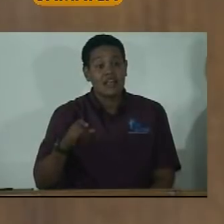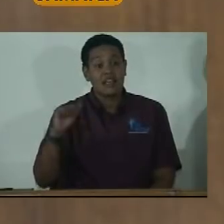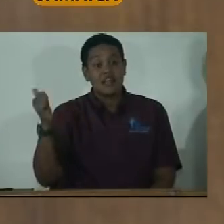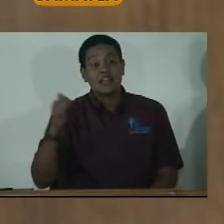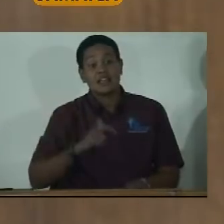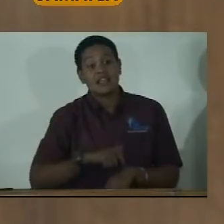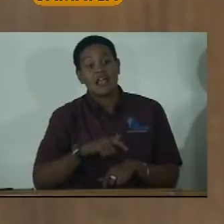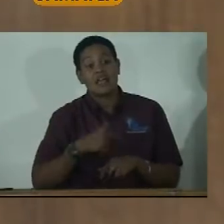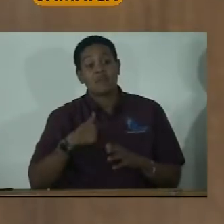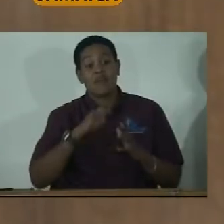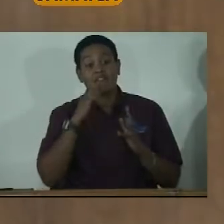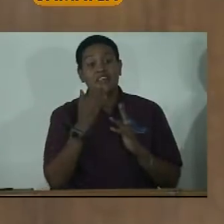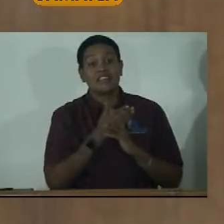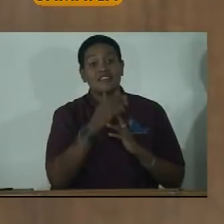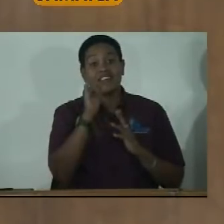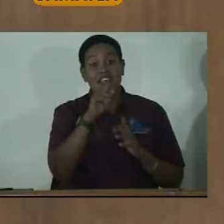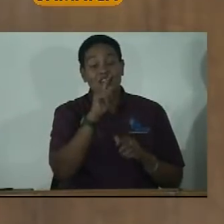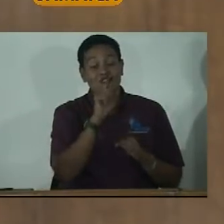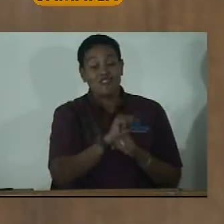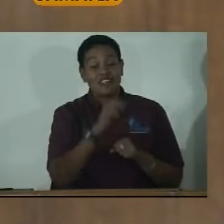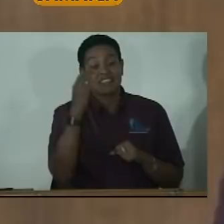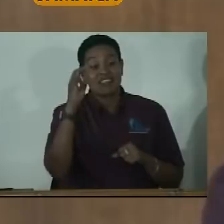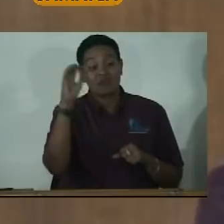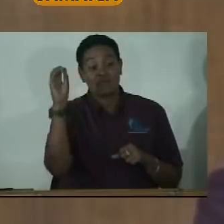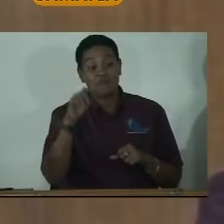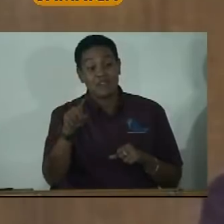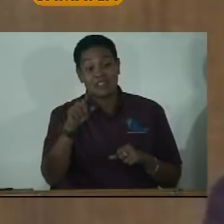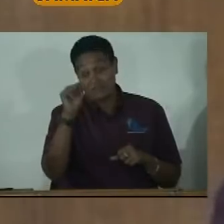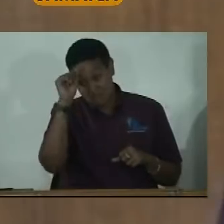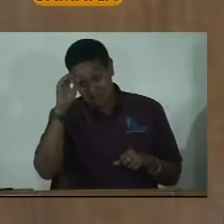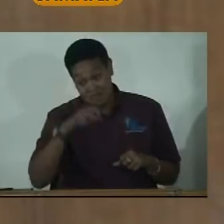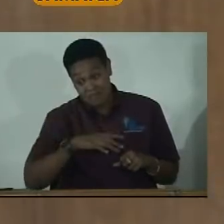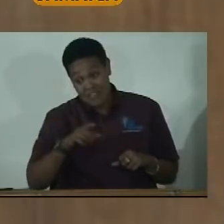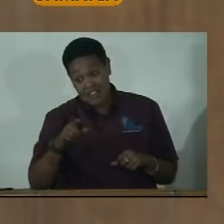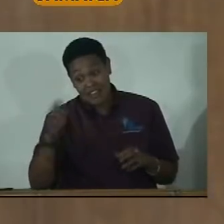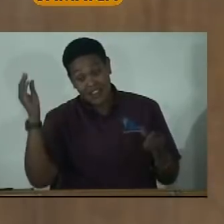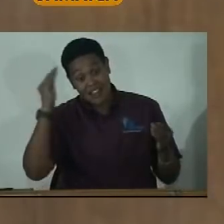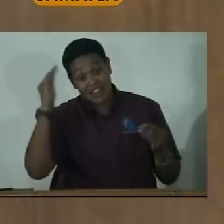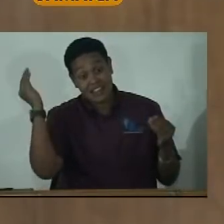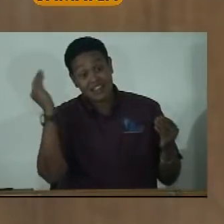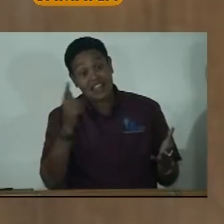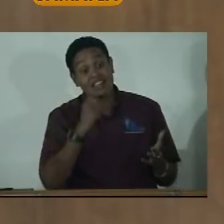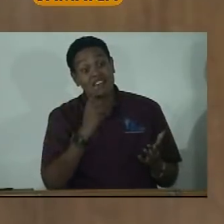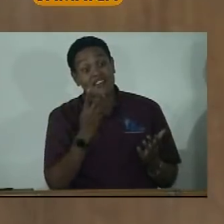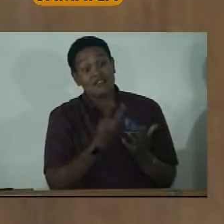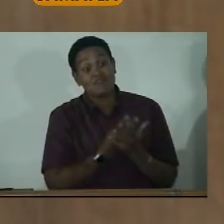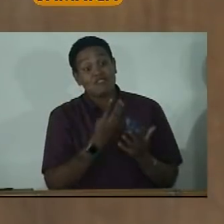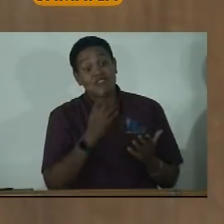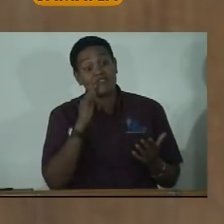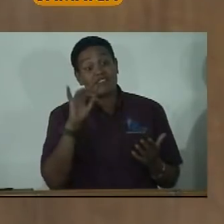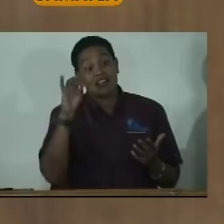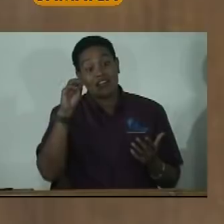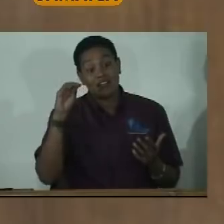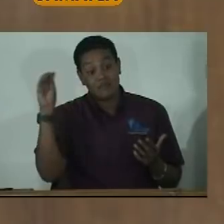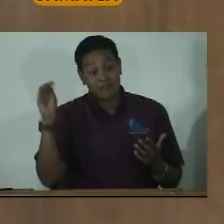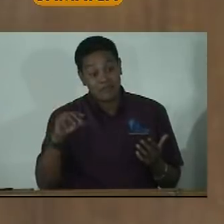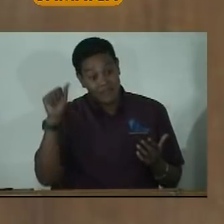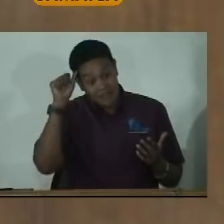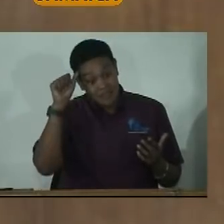that reality. And Senator Samuda will tell you that the prison is almost also 80% male.